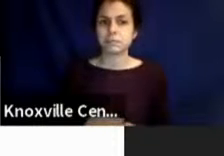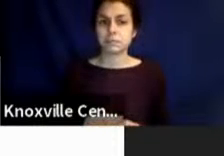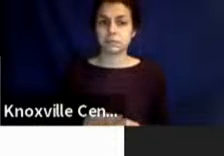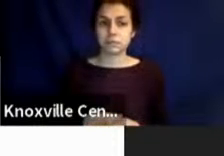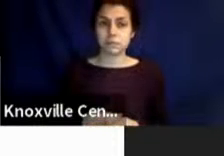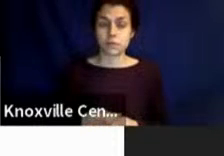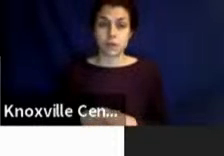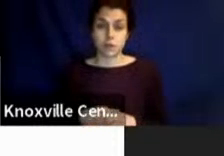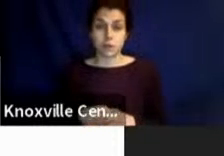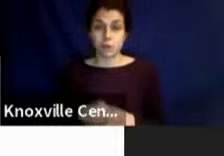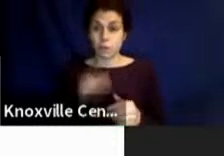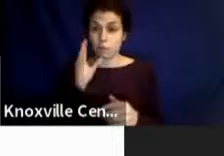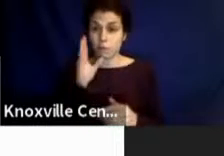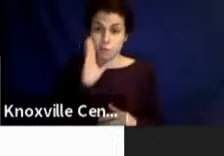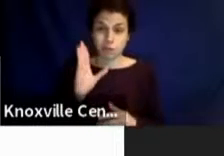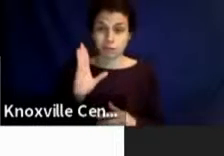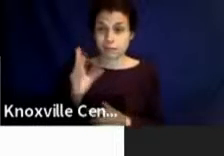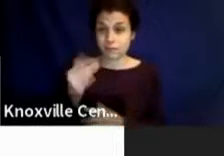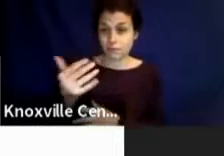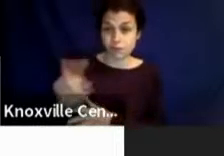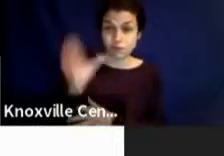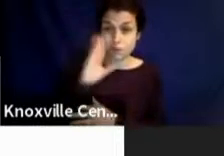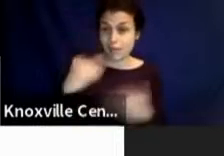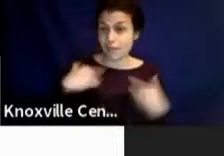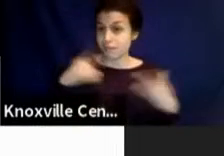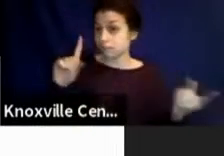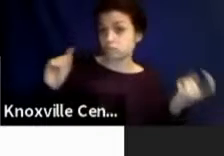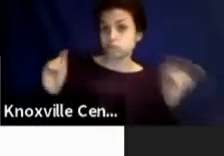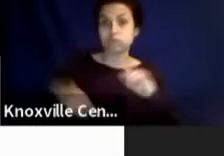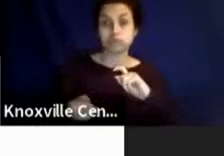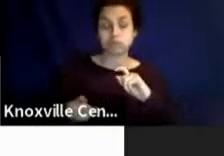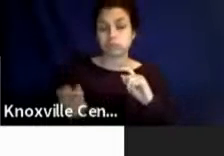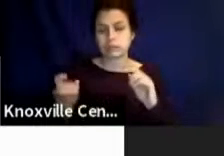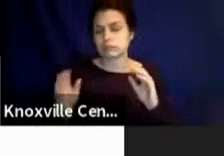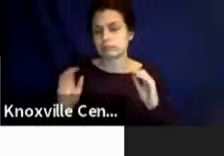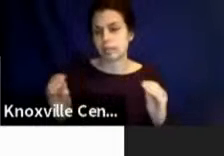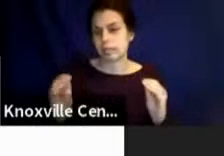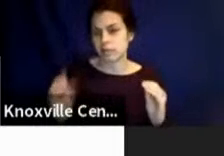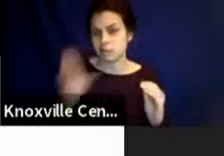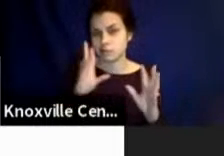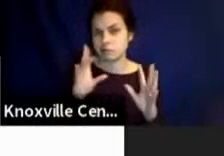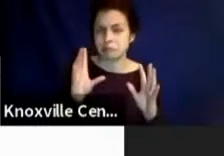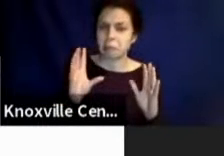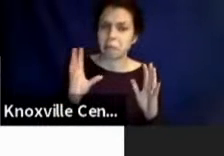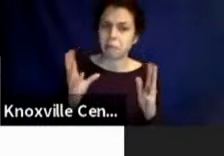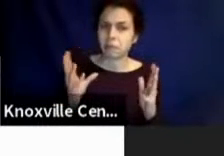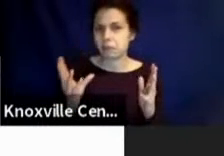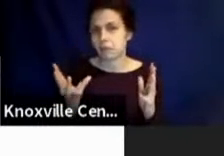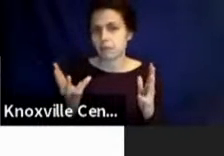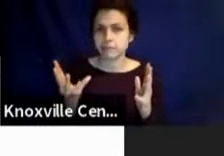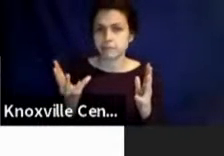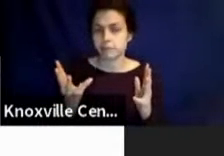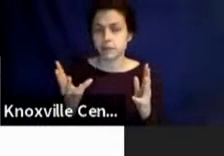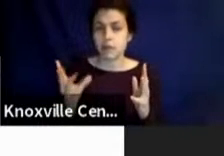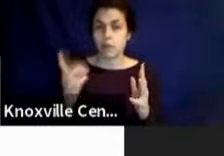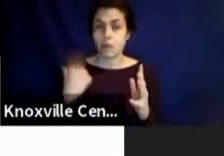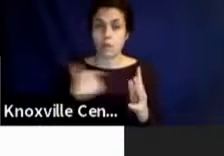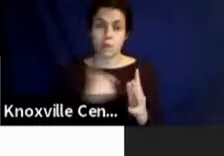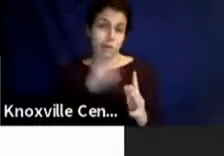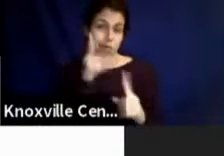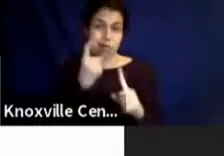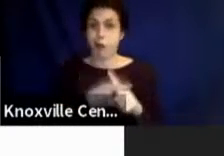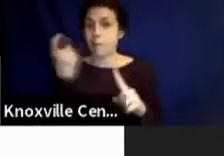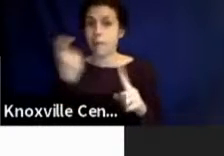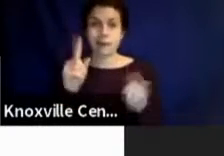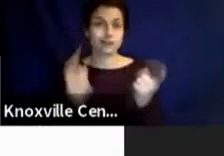horizon right now, there's no reason to think that the situation is just going to auto-correct itself or just correct